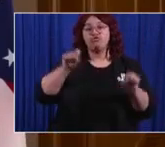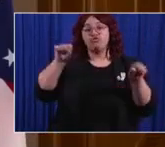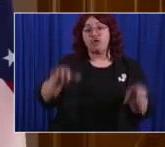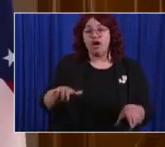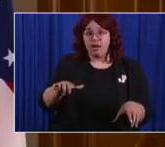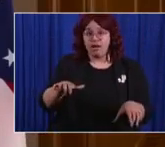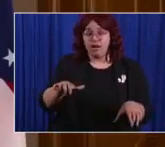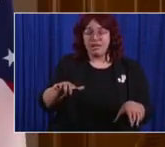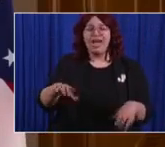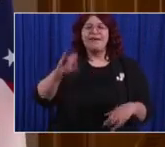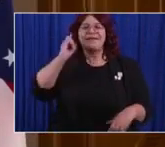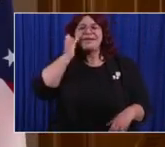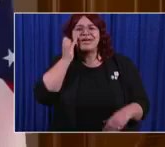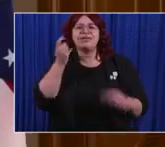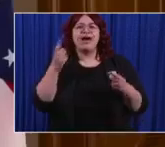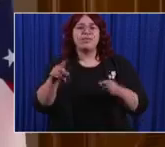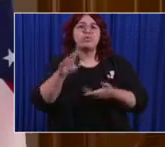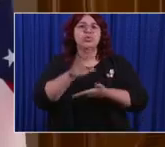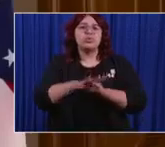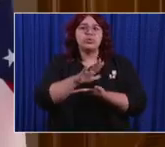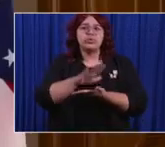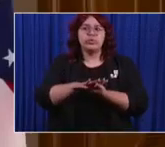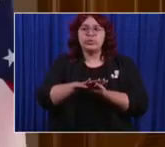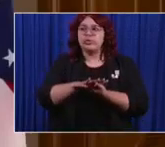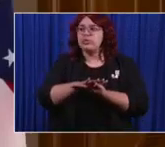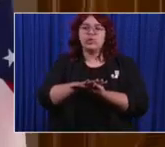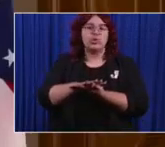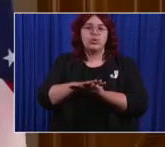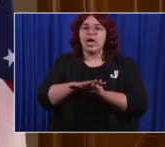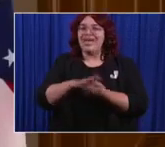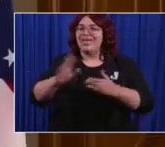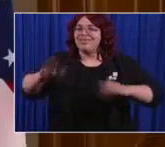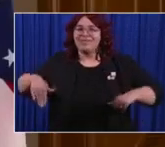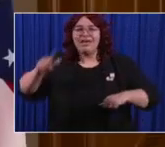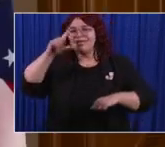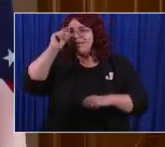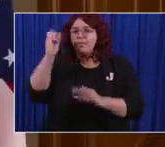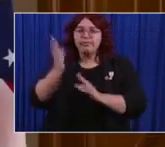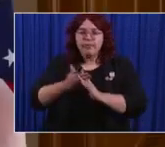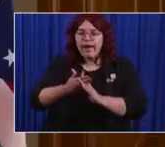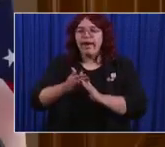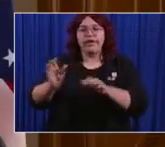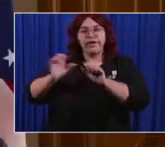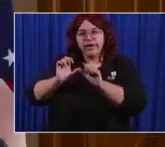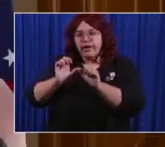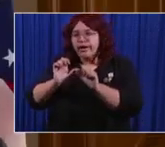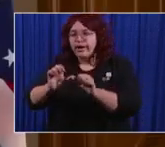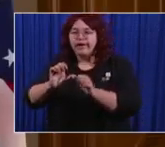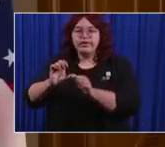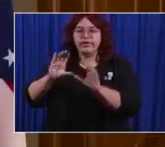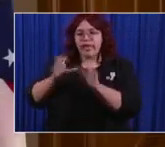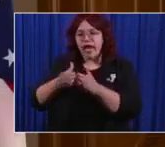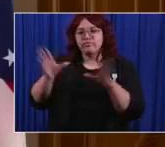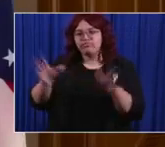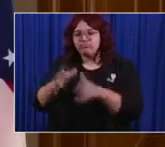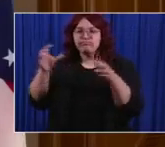until then, schools need to, and the health order says that they will have to continue to mask.